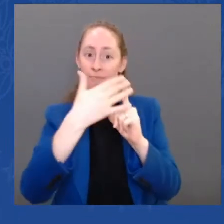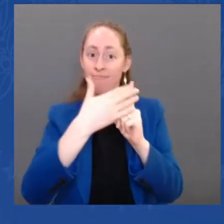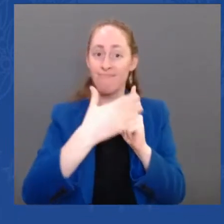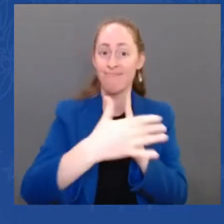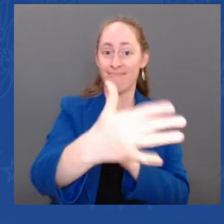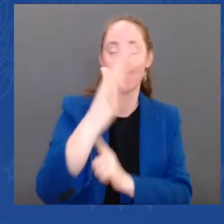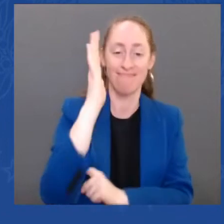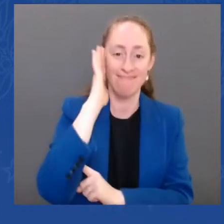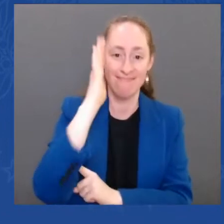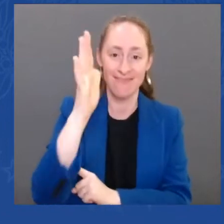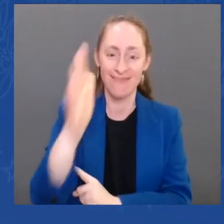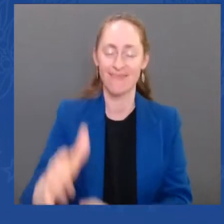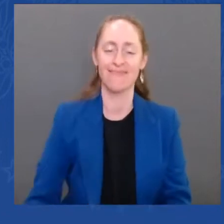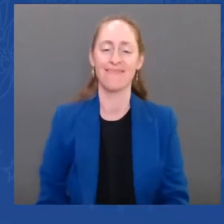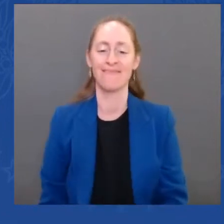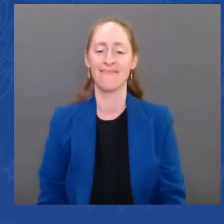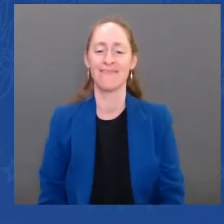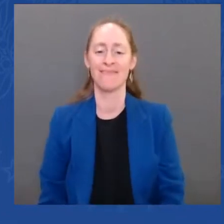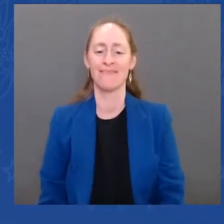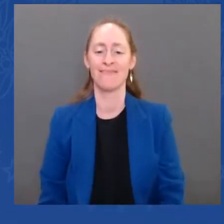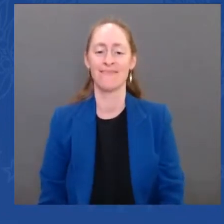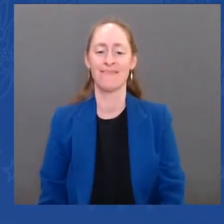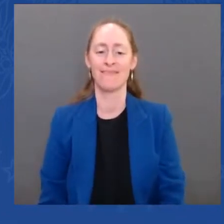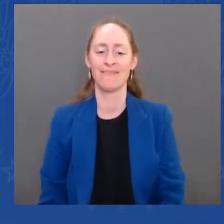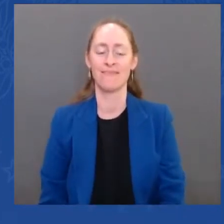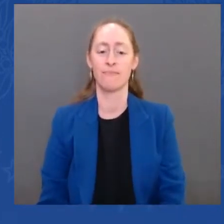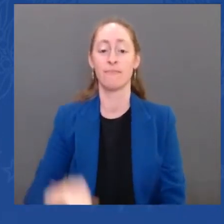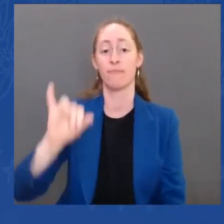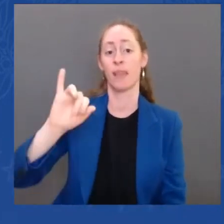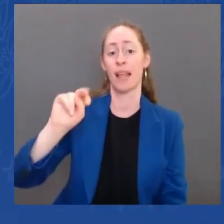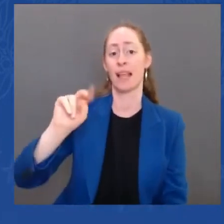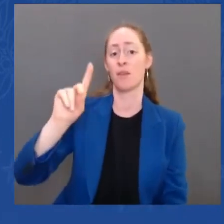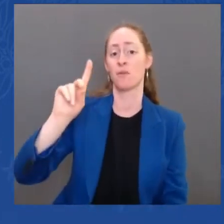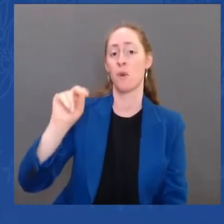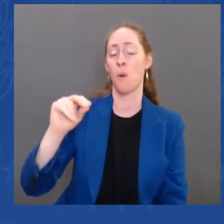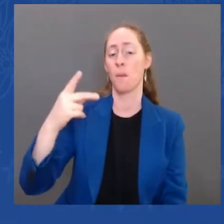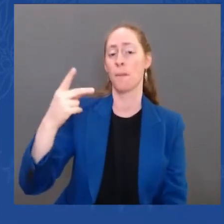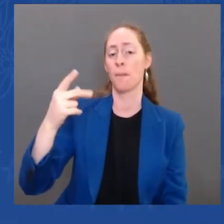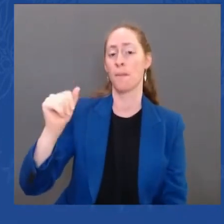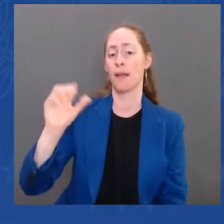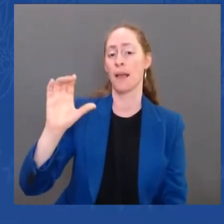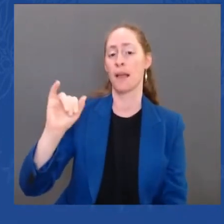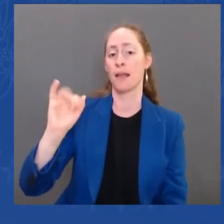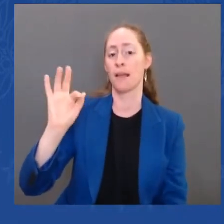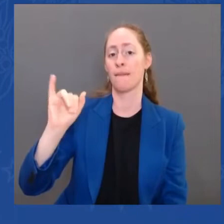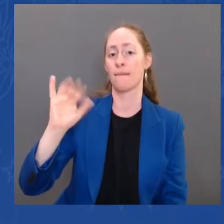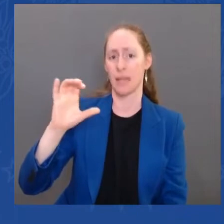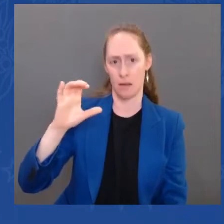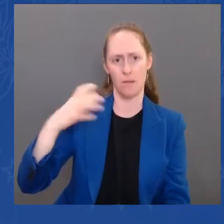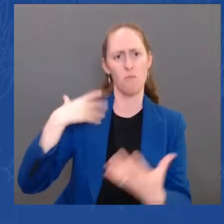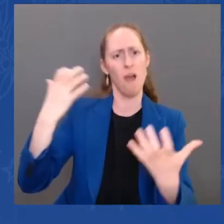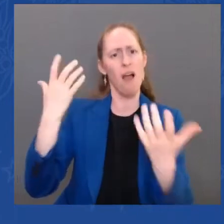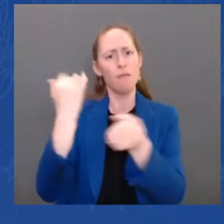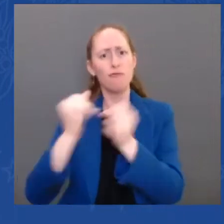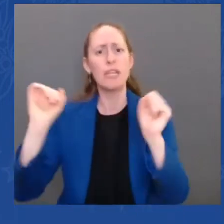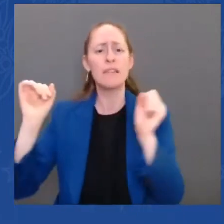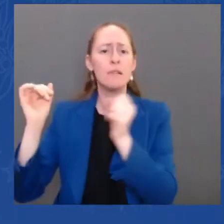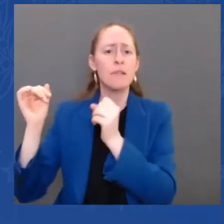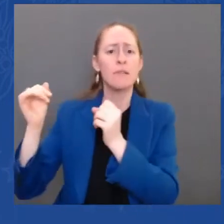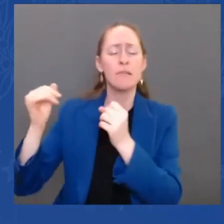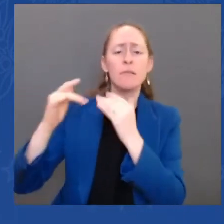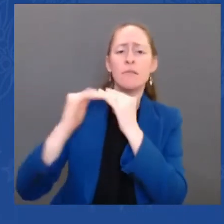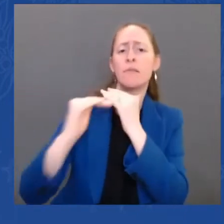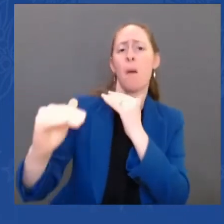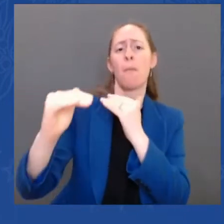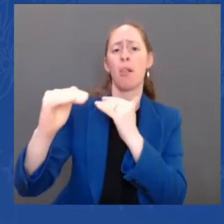an Indo-Pacific that is free and open, stable and prosperous, and resilient and secure is what we're